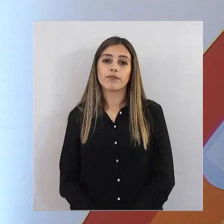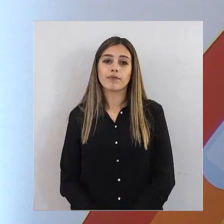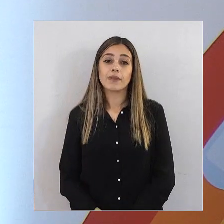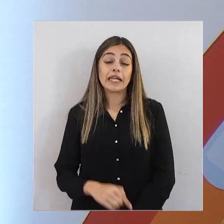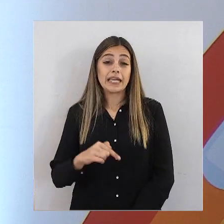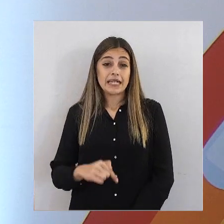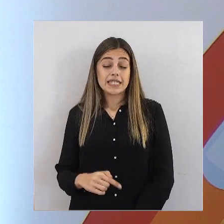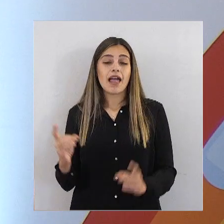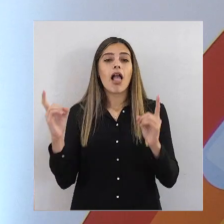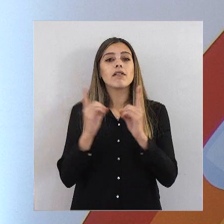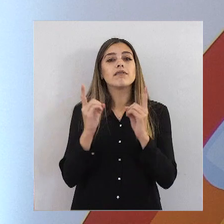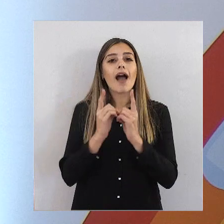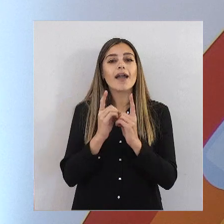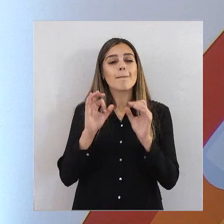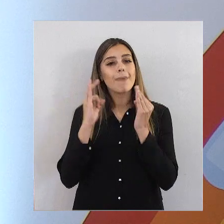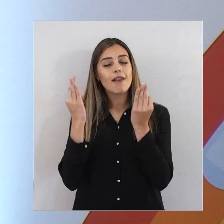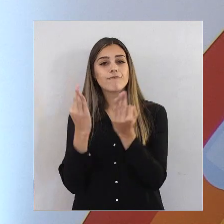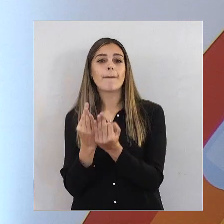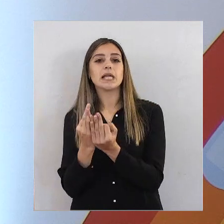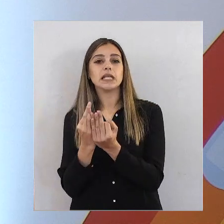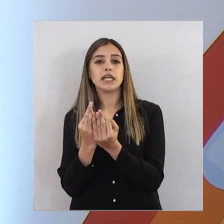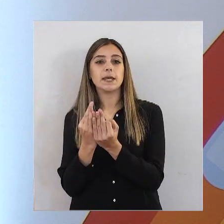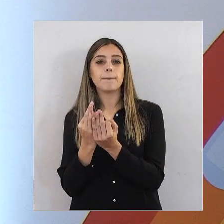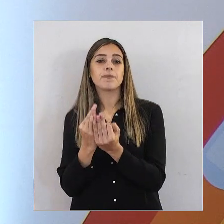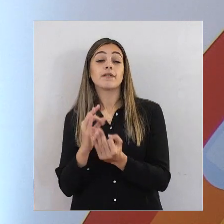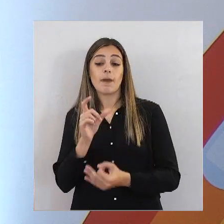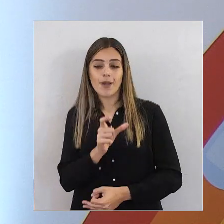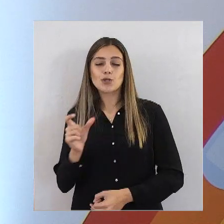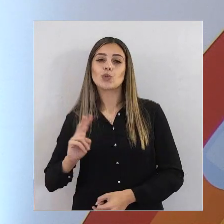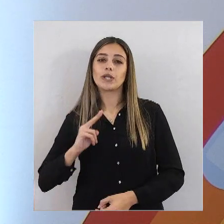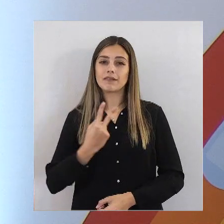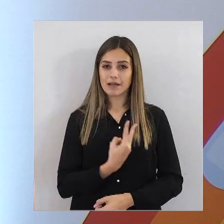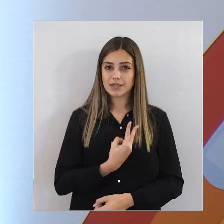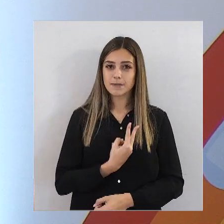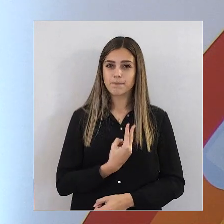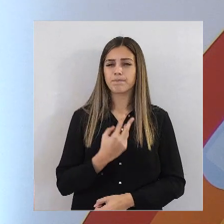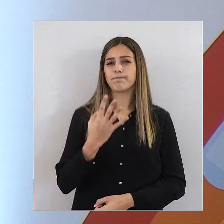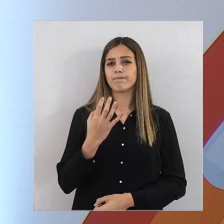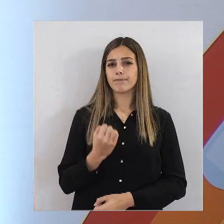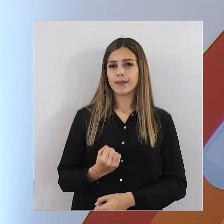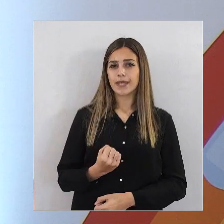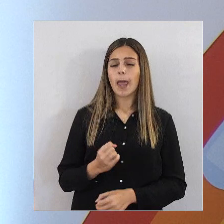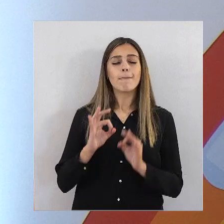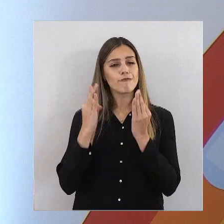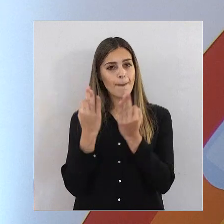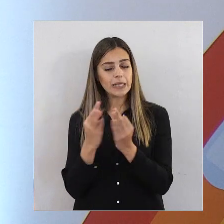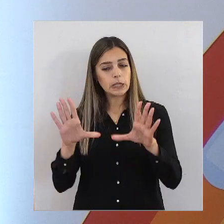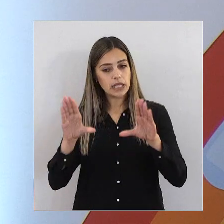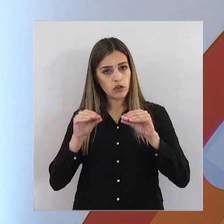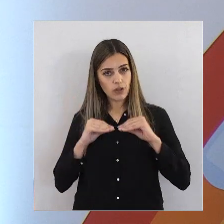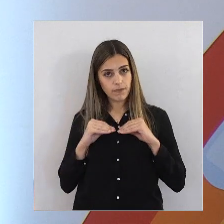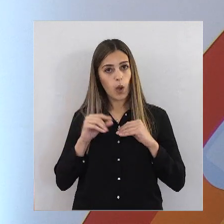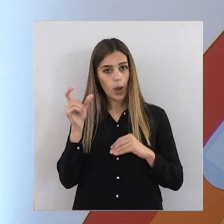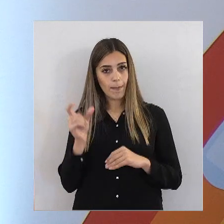of trans persons living on our islands. Some narratives of success, accepting, and